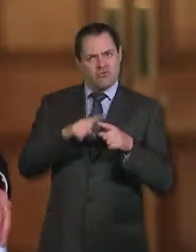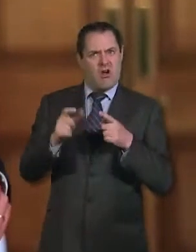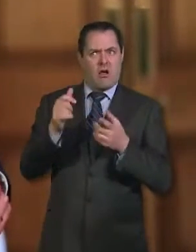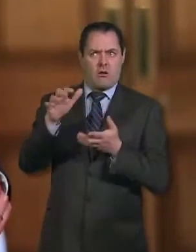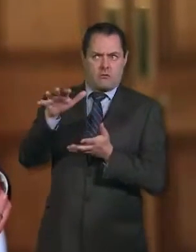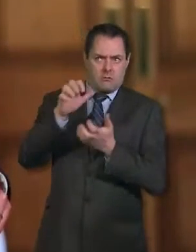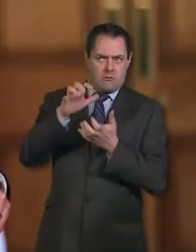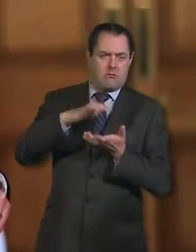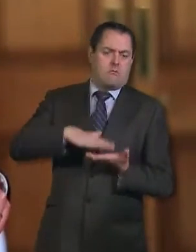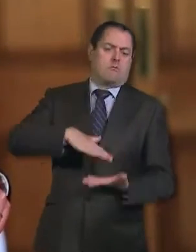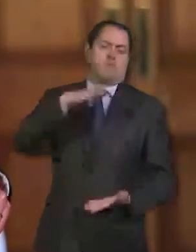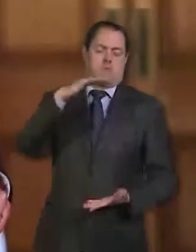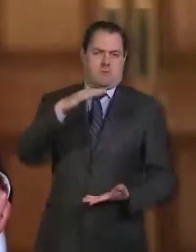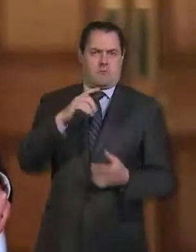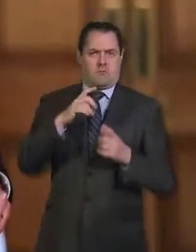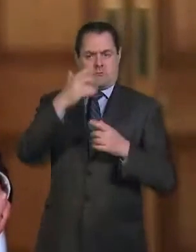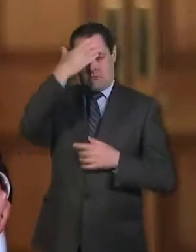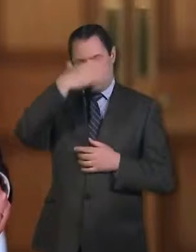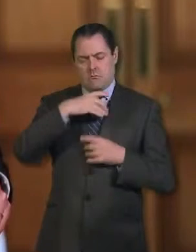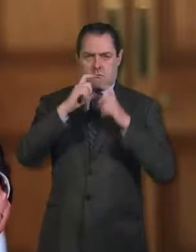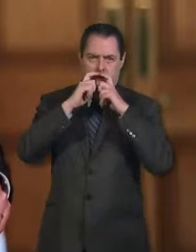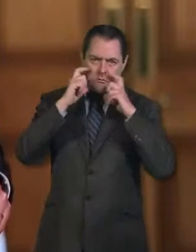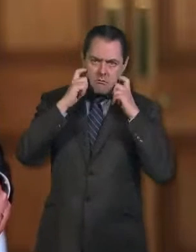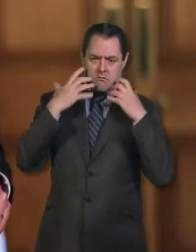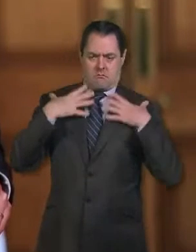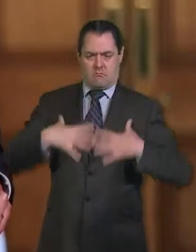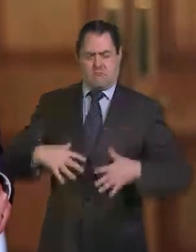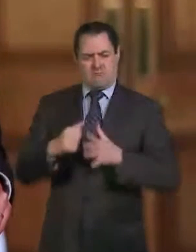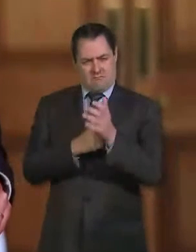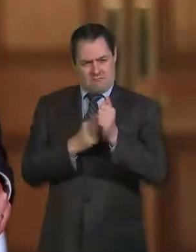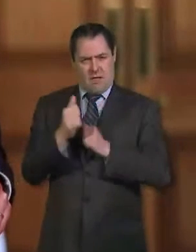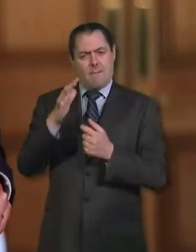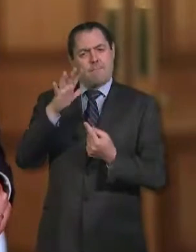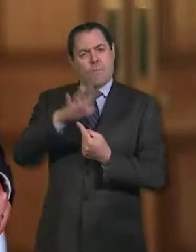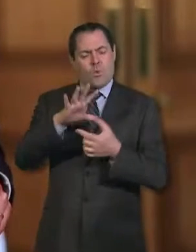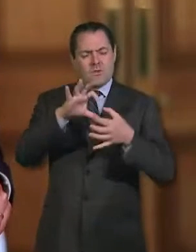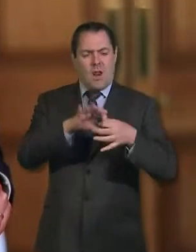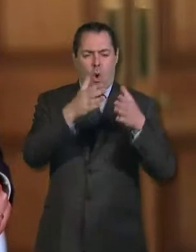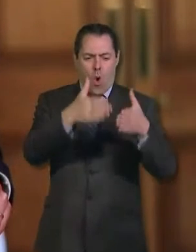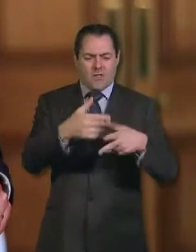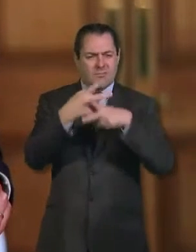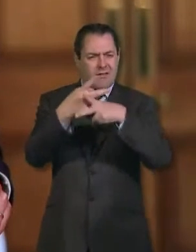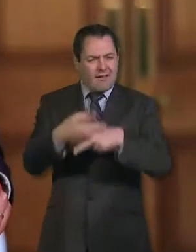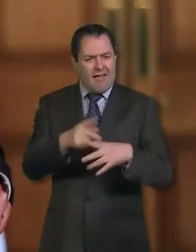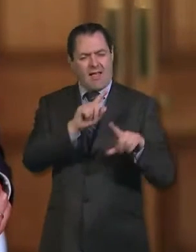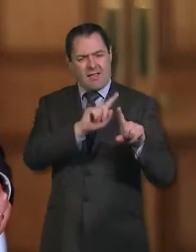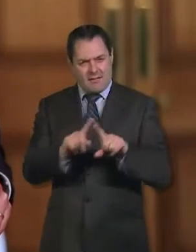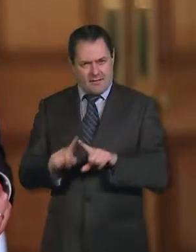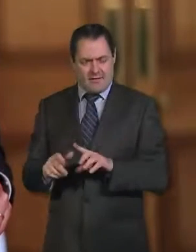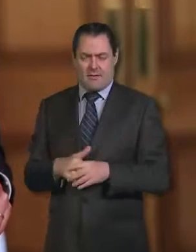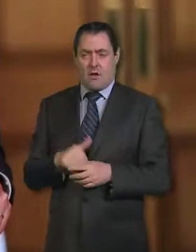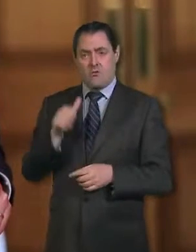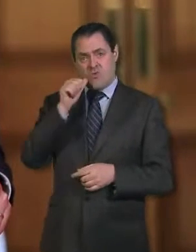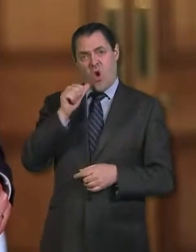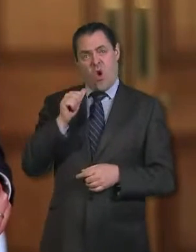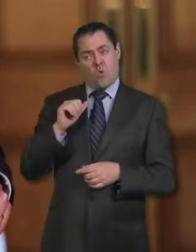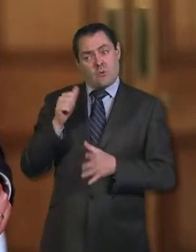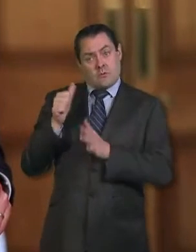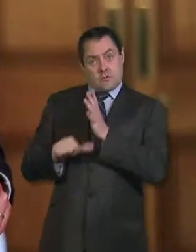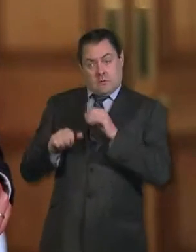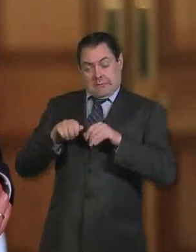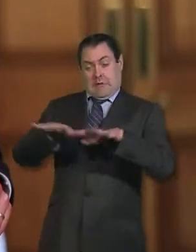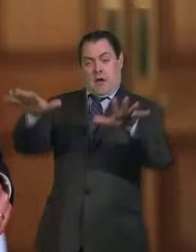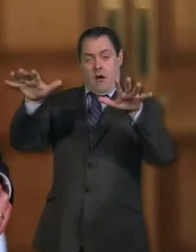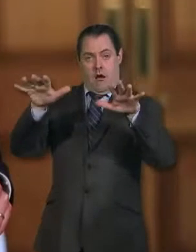is, especially to colleagues on the front line. We all heard in the early weeks of the crisis the calls from the front line